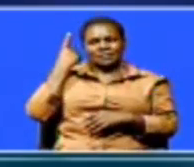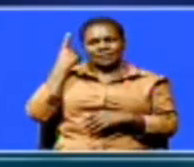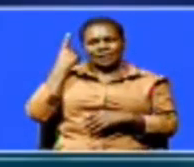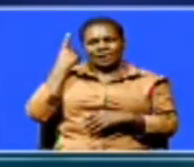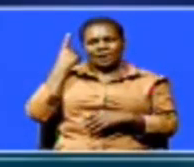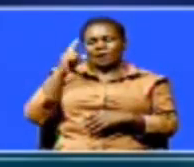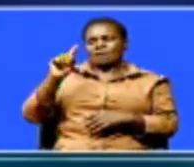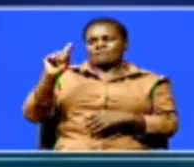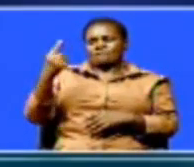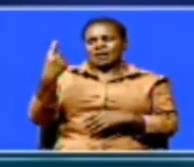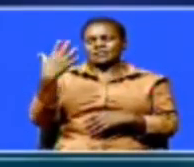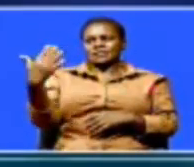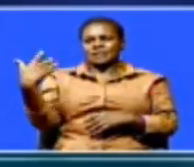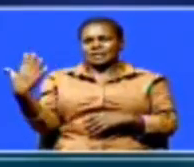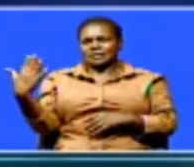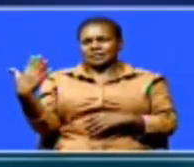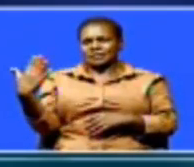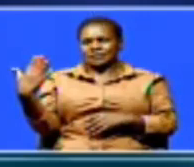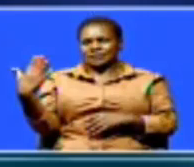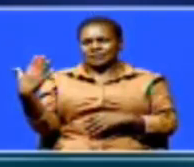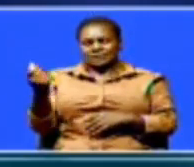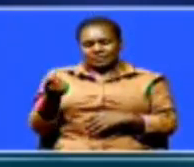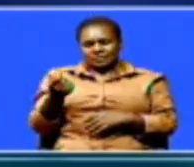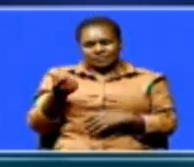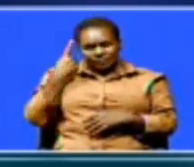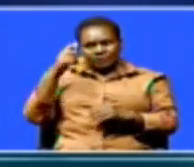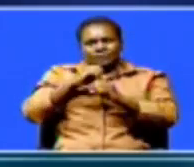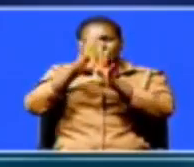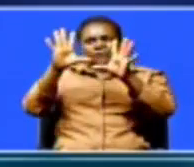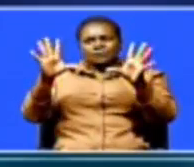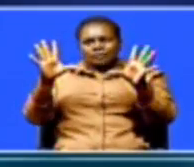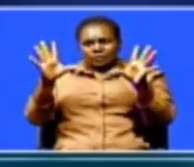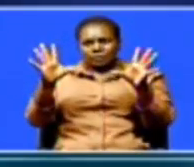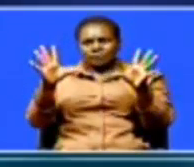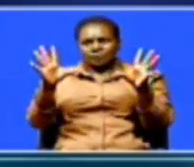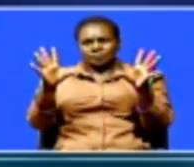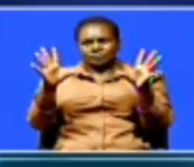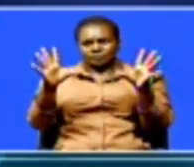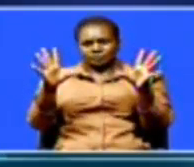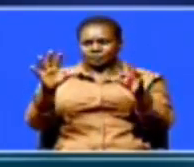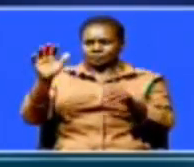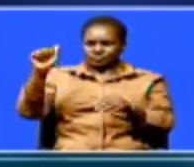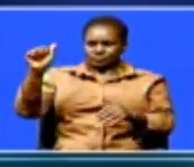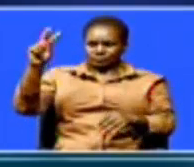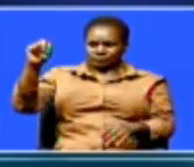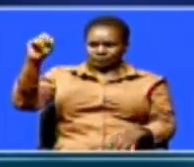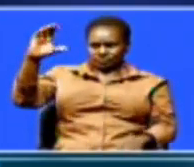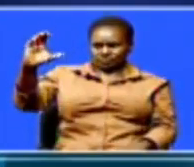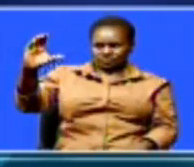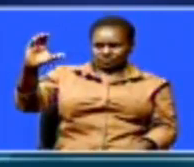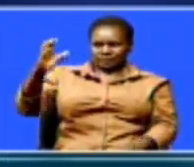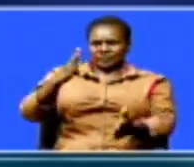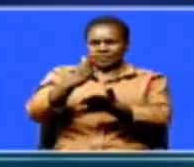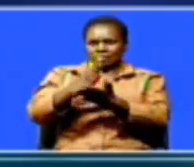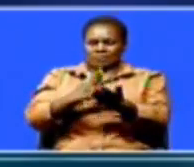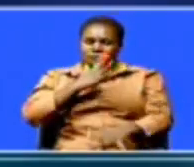The first thing that needs to be understood is that ANC is part